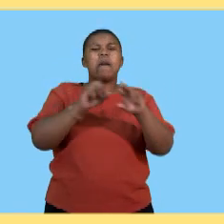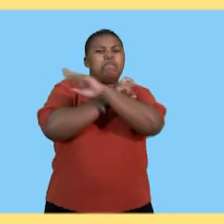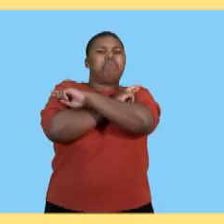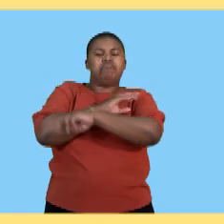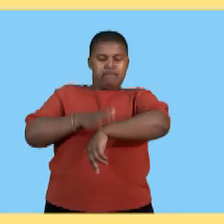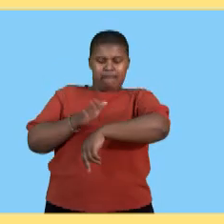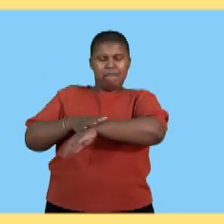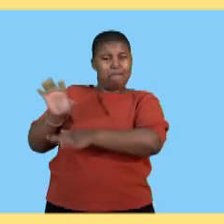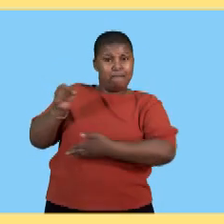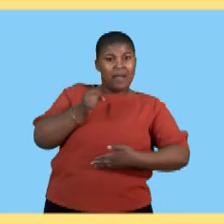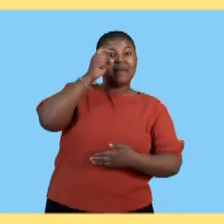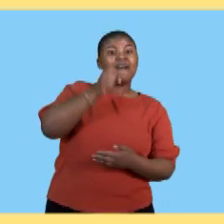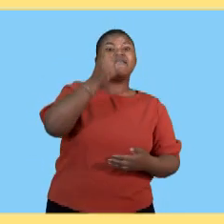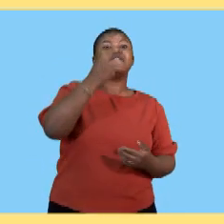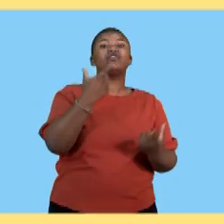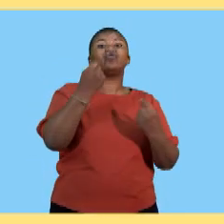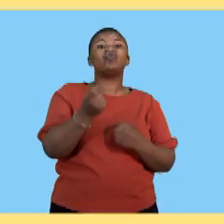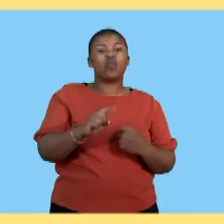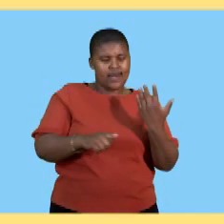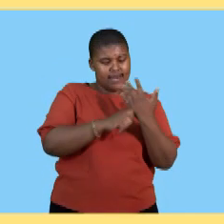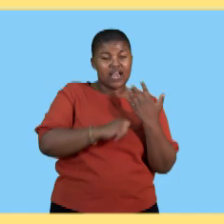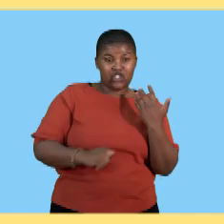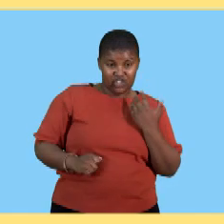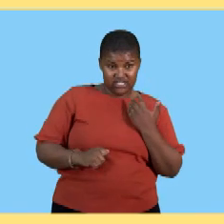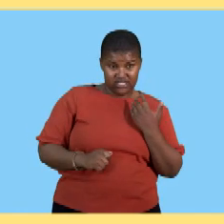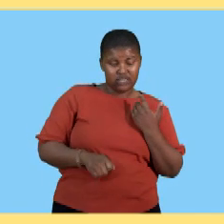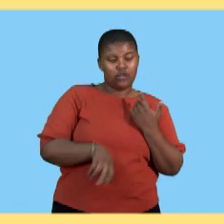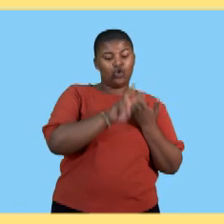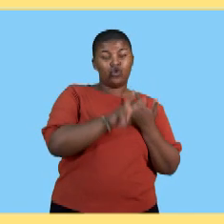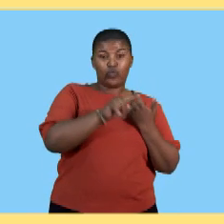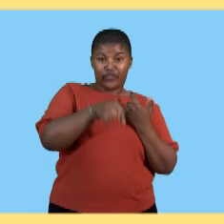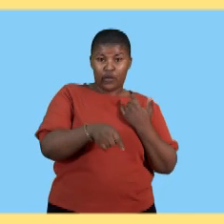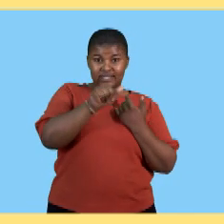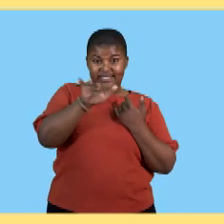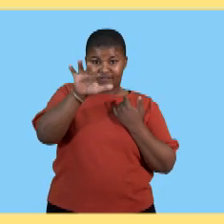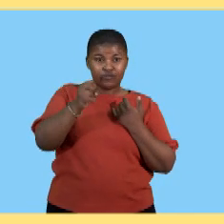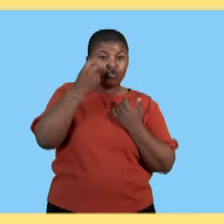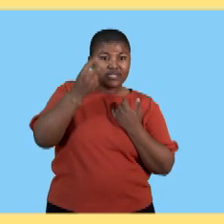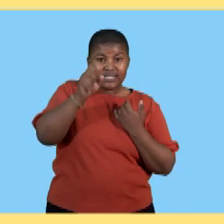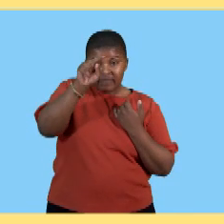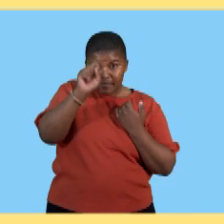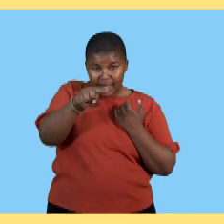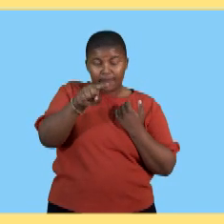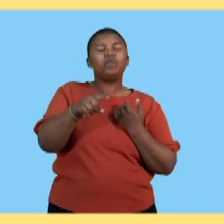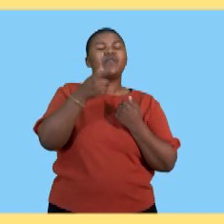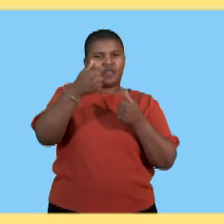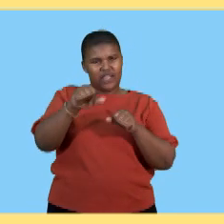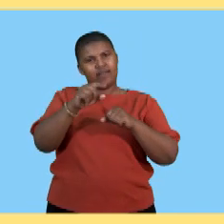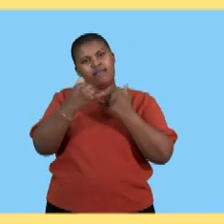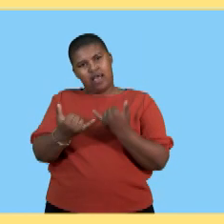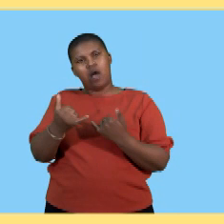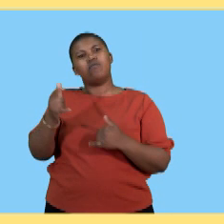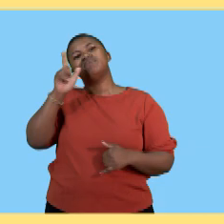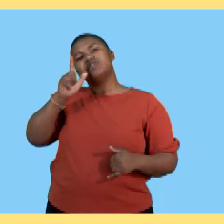pension fund, we first bring the deduction, which is 2,650, the one you see here. And we